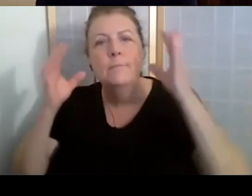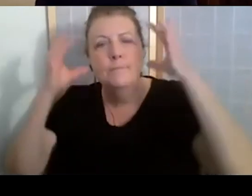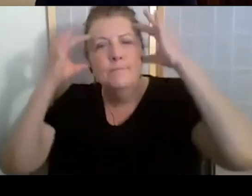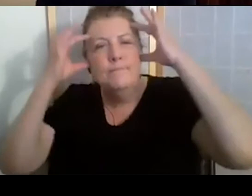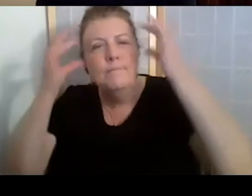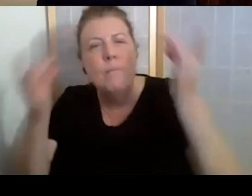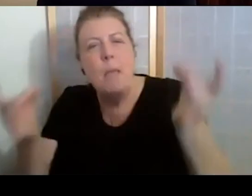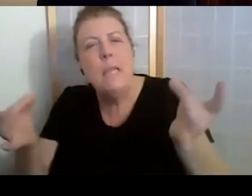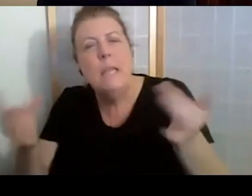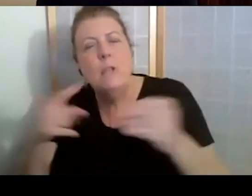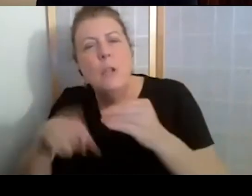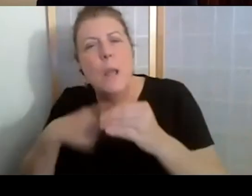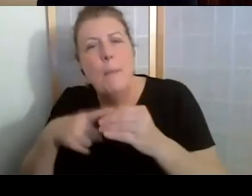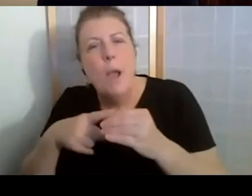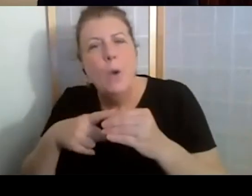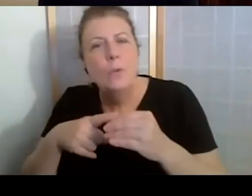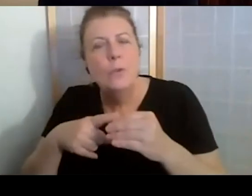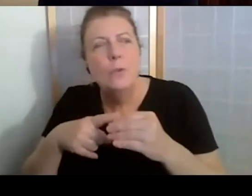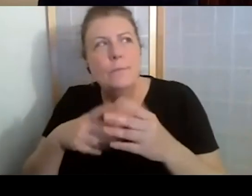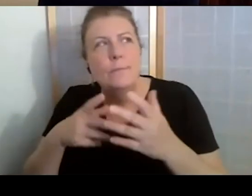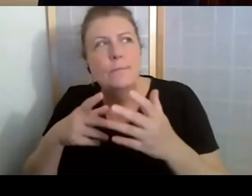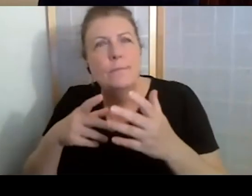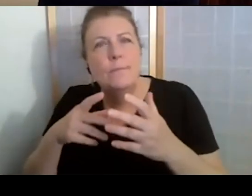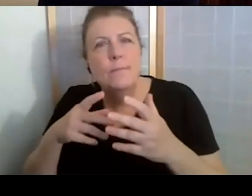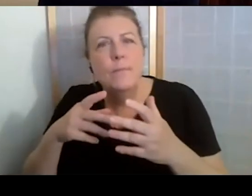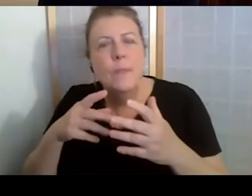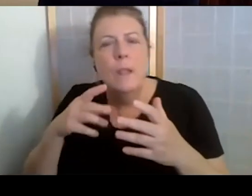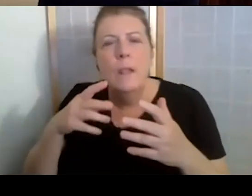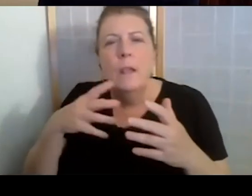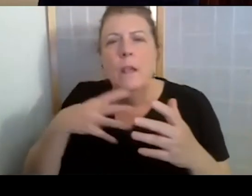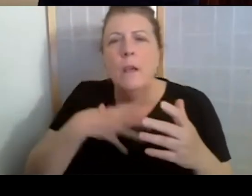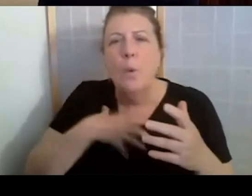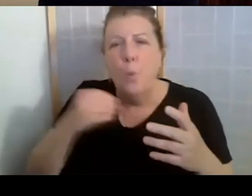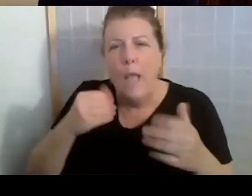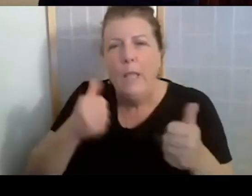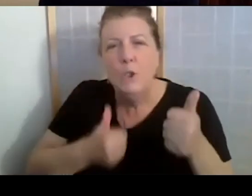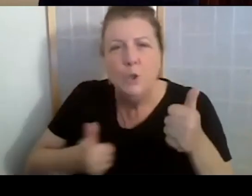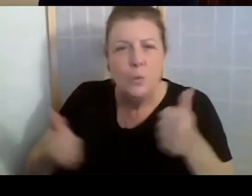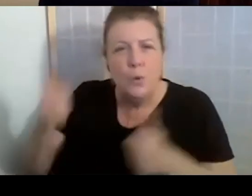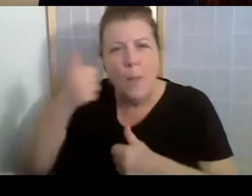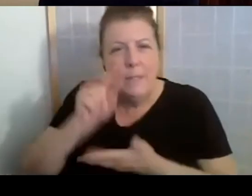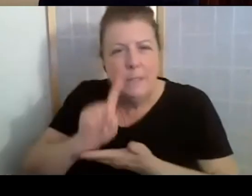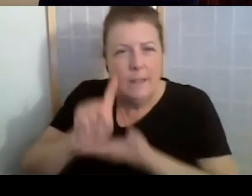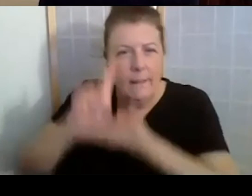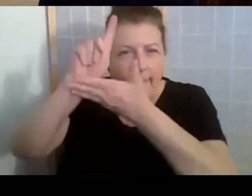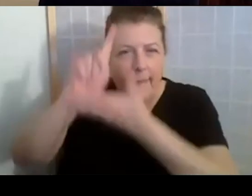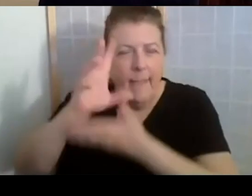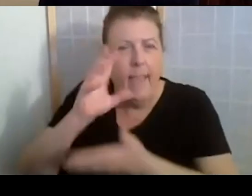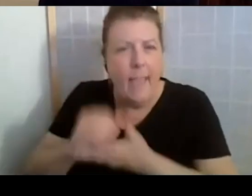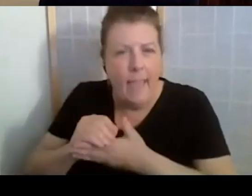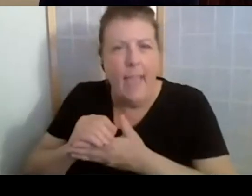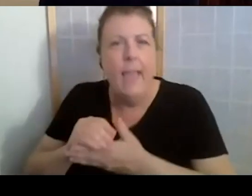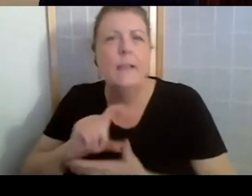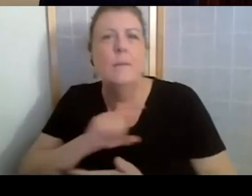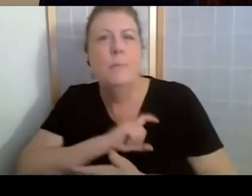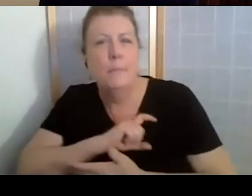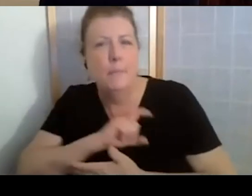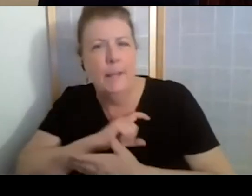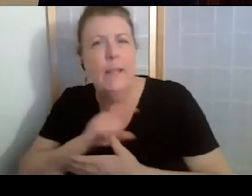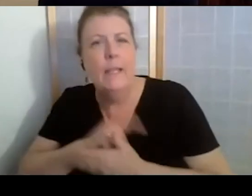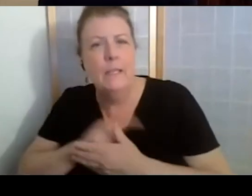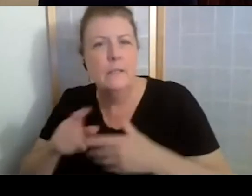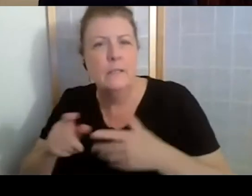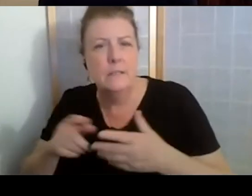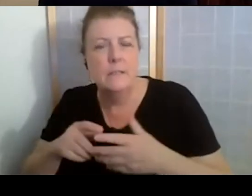inequities, racial inequities as it relates to policing. Also, there's a guy who coats himself in lube and slides into sewer